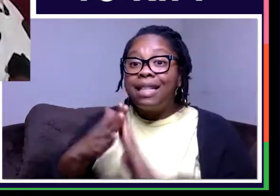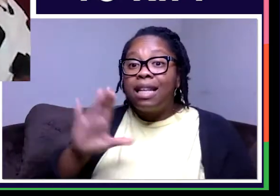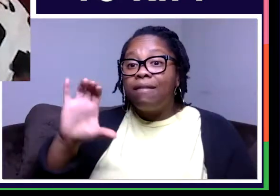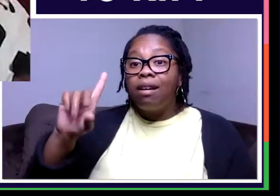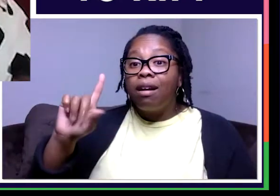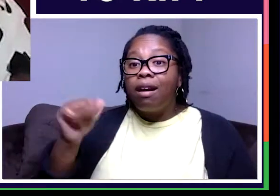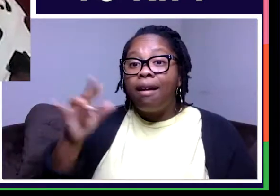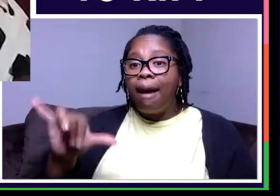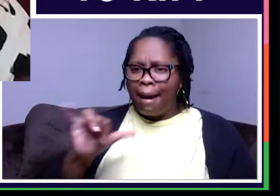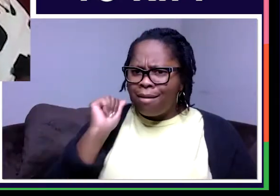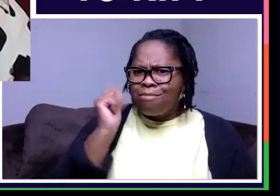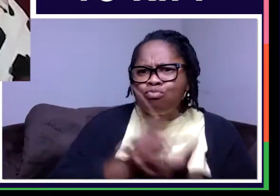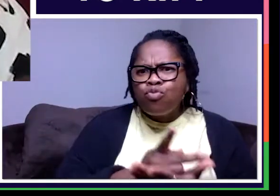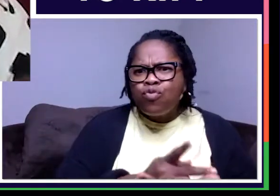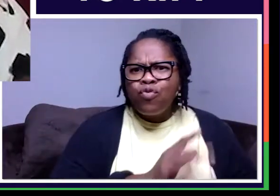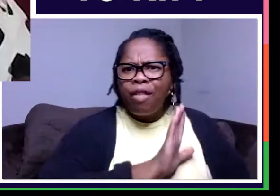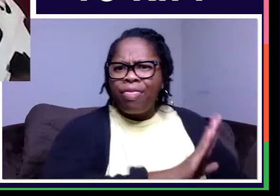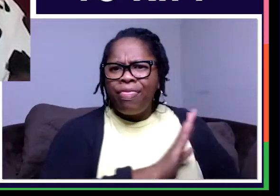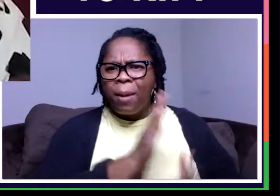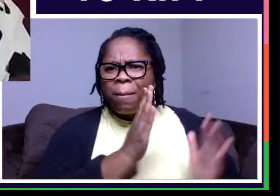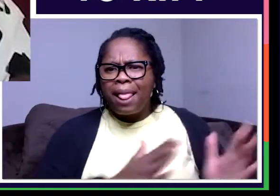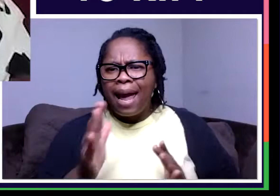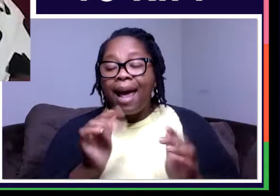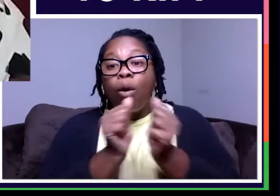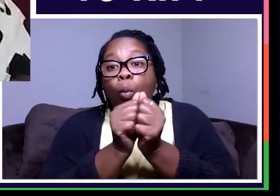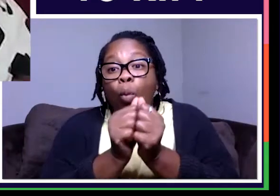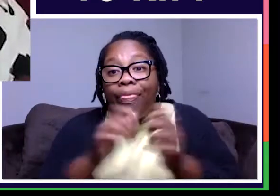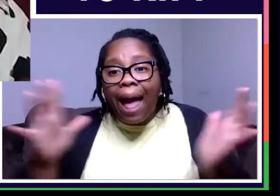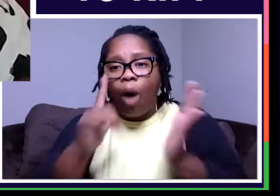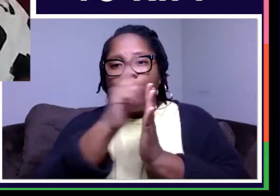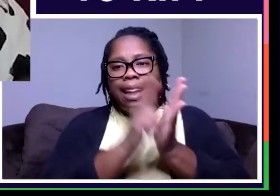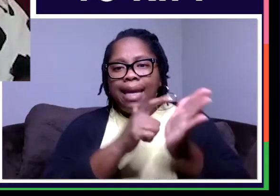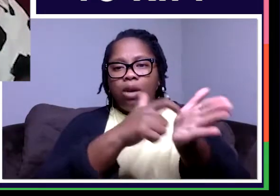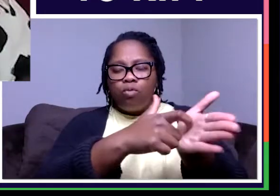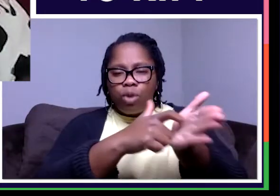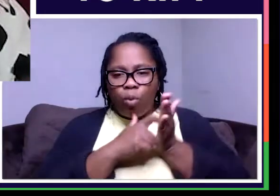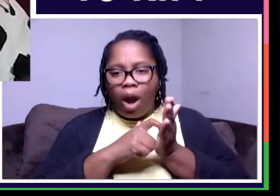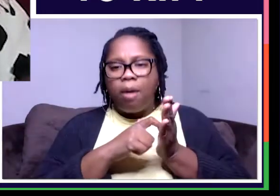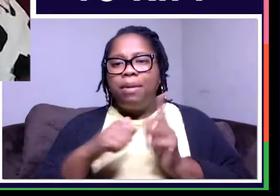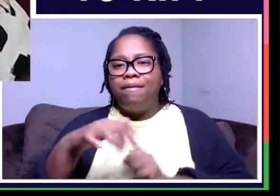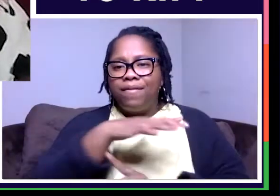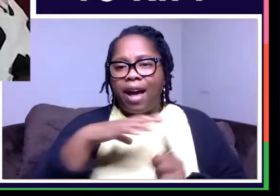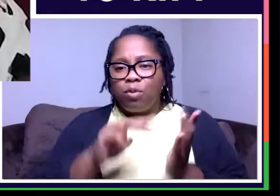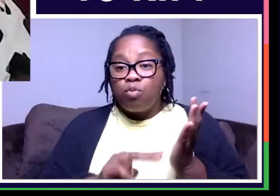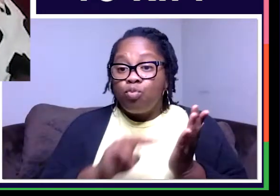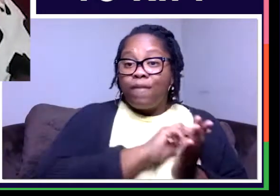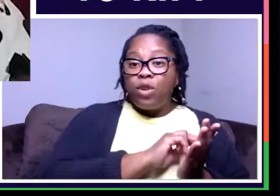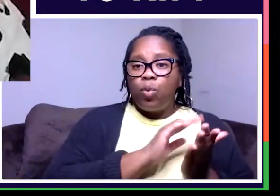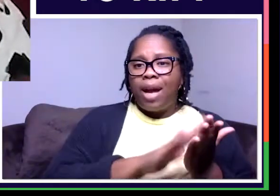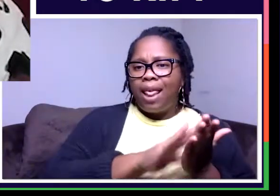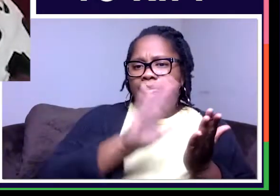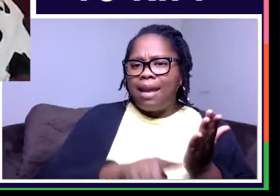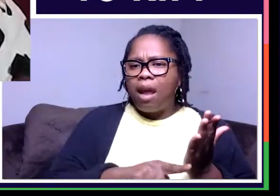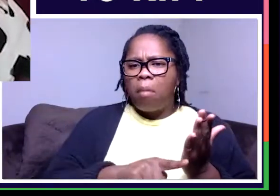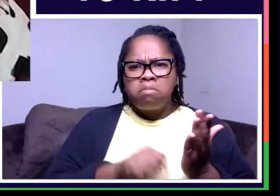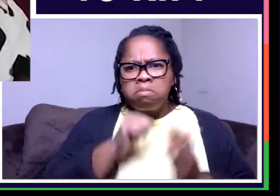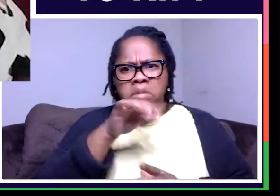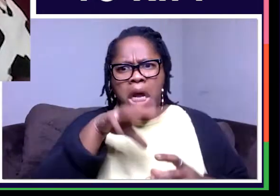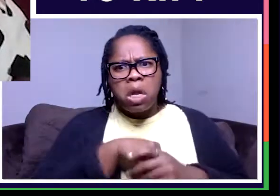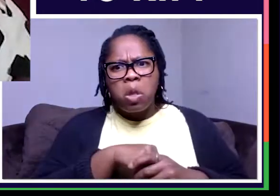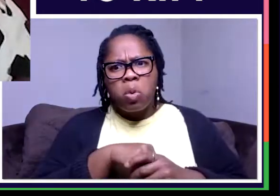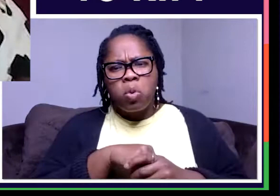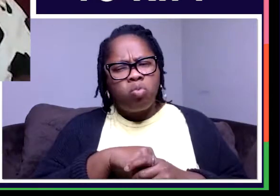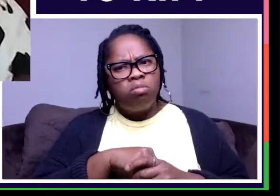by the city of Cudahy without the legally required environmental review and